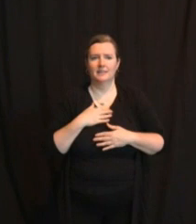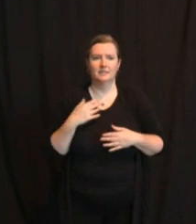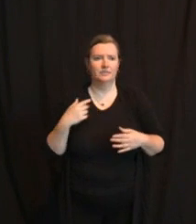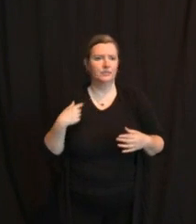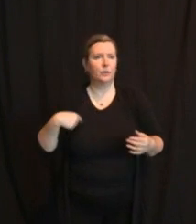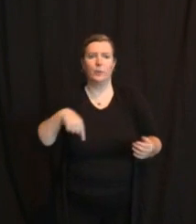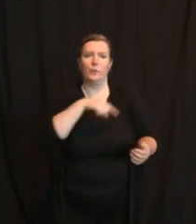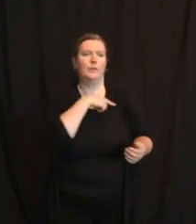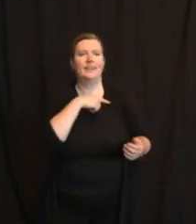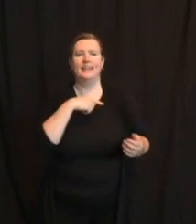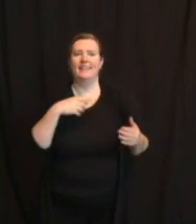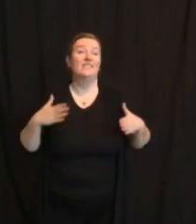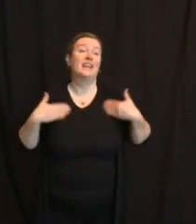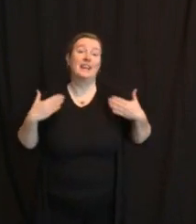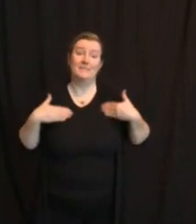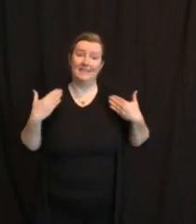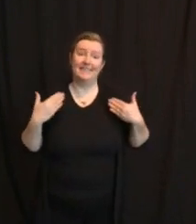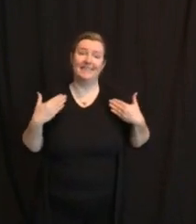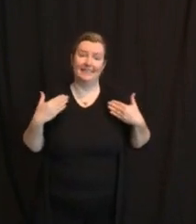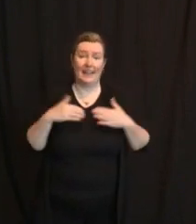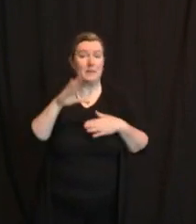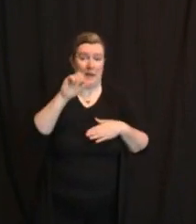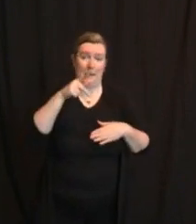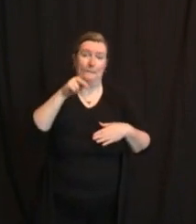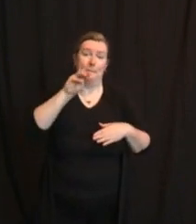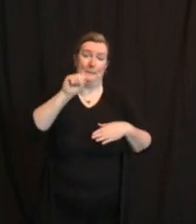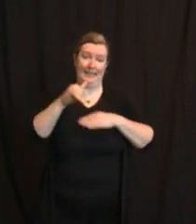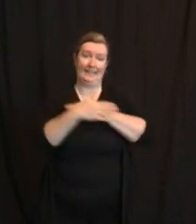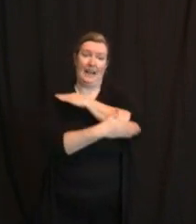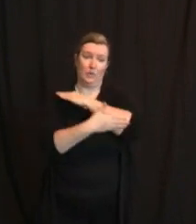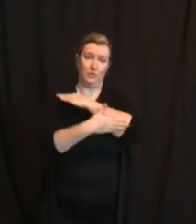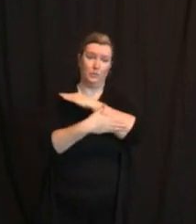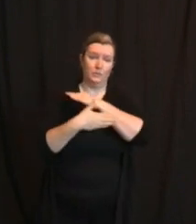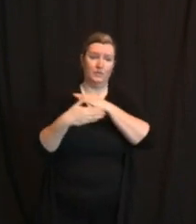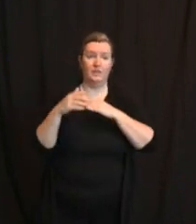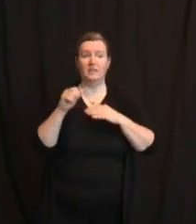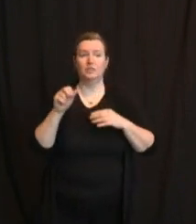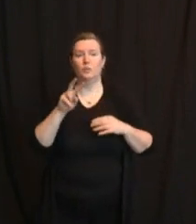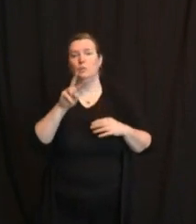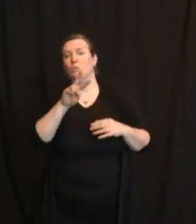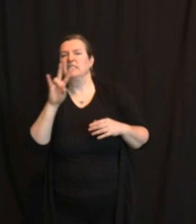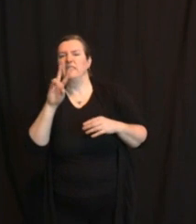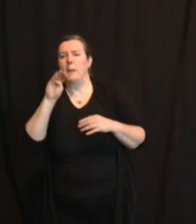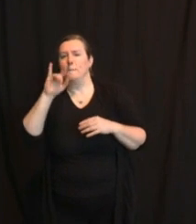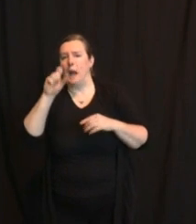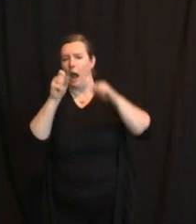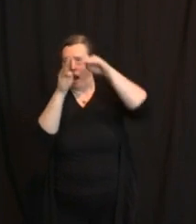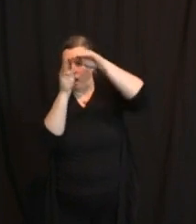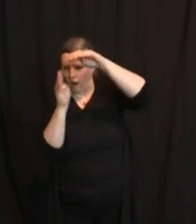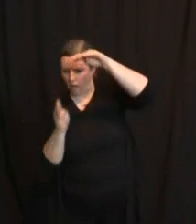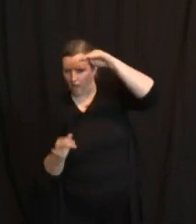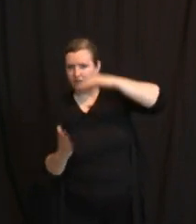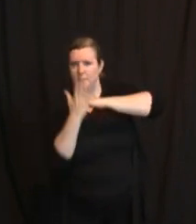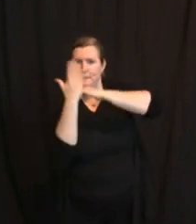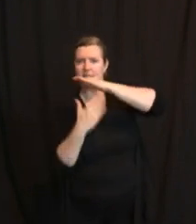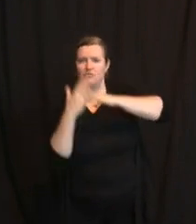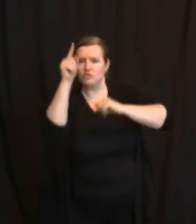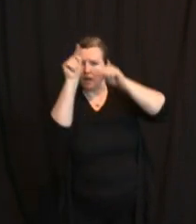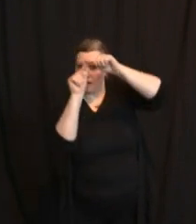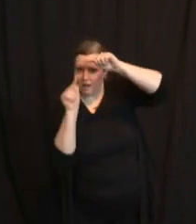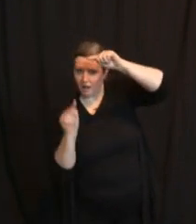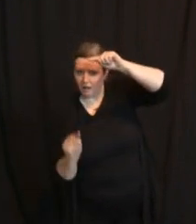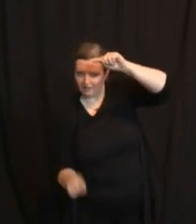in Cape May County, and I'm sure across the 127 miles of beaches in New Jersey, to be able to open up our